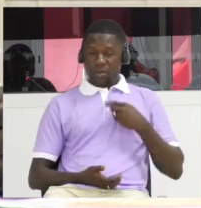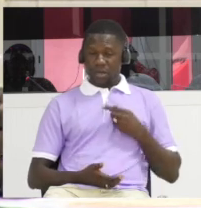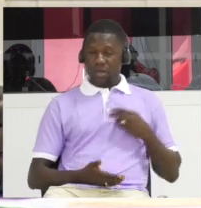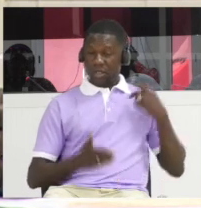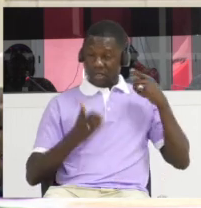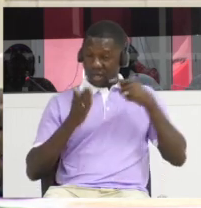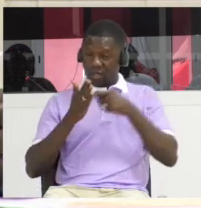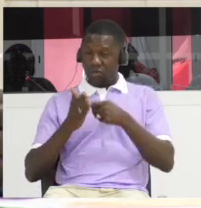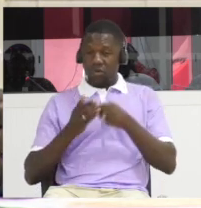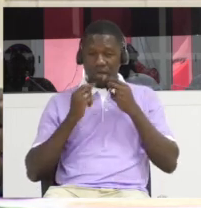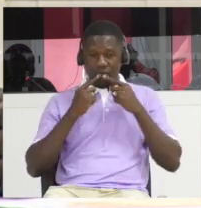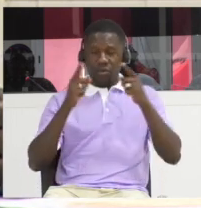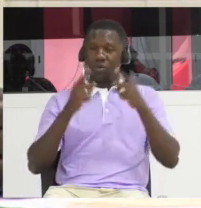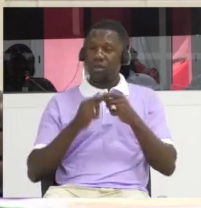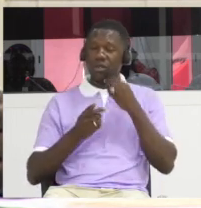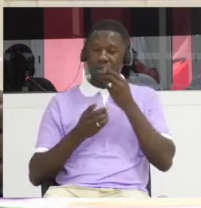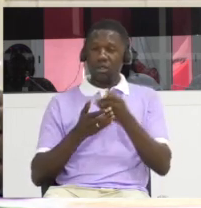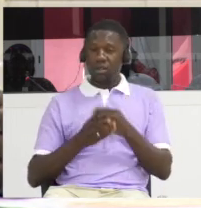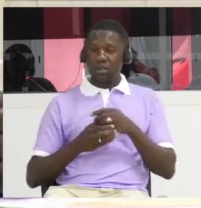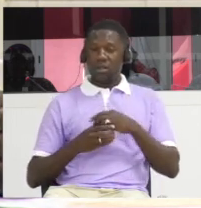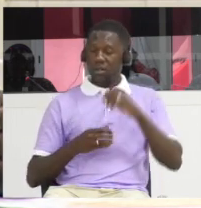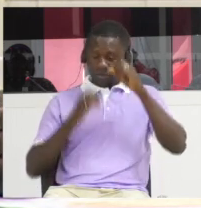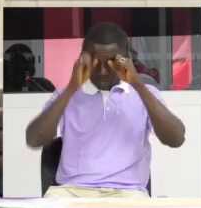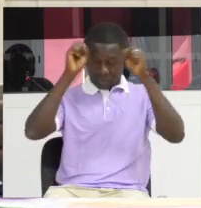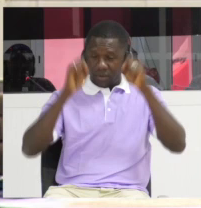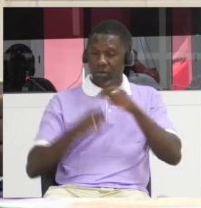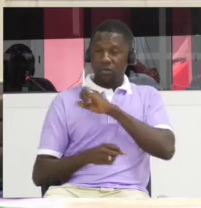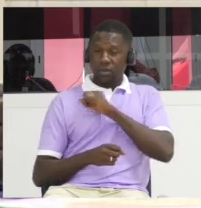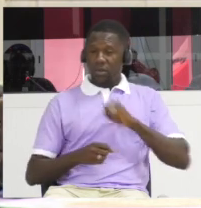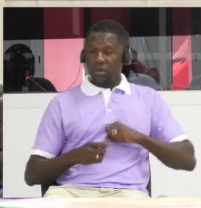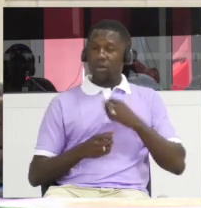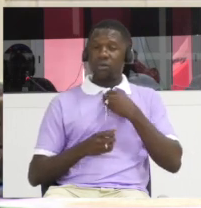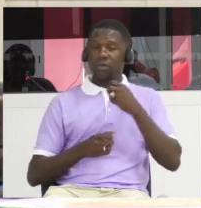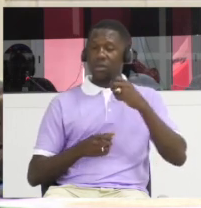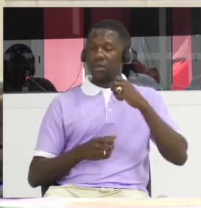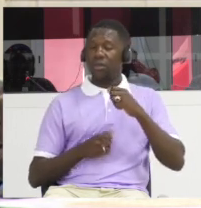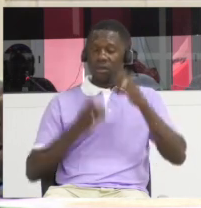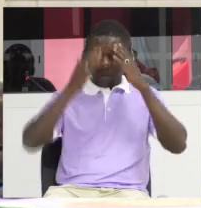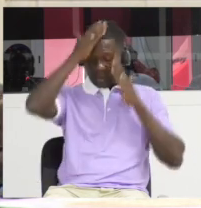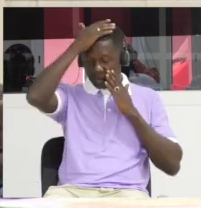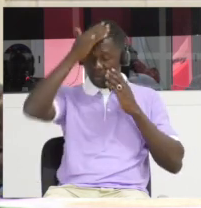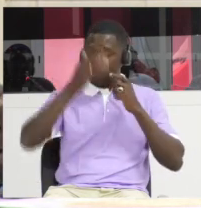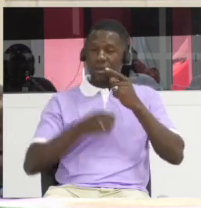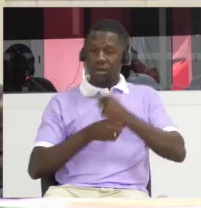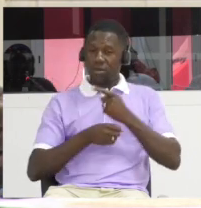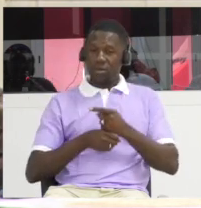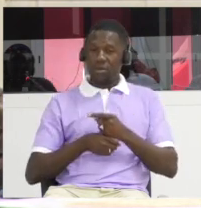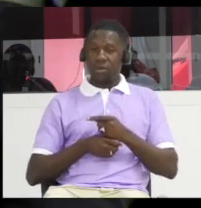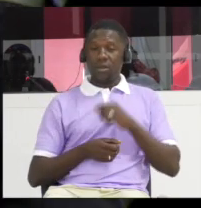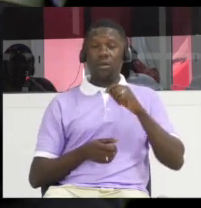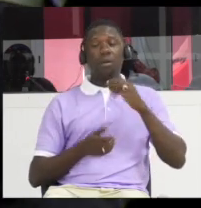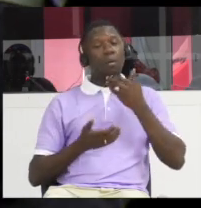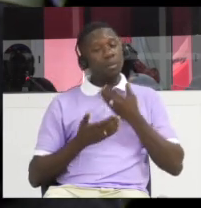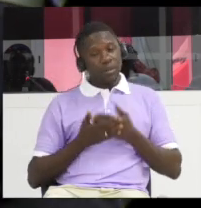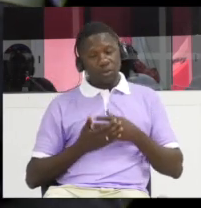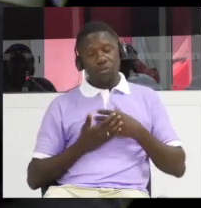directed to inform you that His Excellency the President of the Republic and Commander-in-Chief of the Armed Forces is pleased to appoint